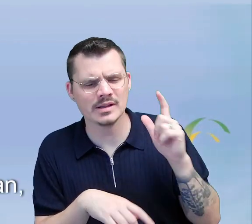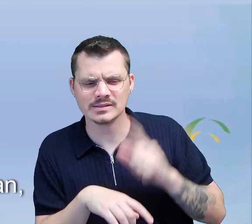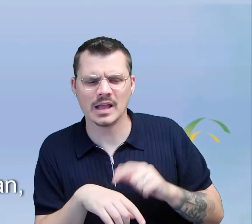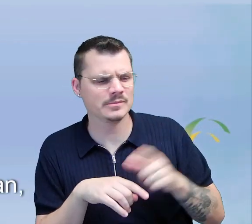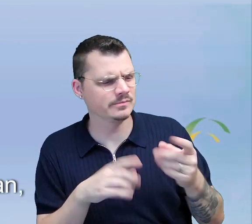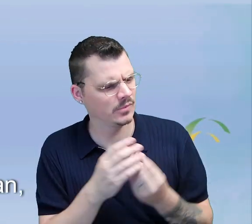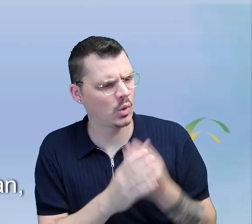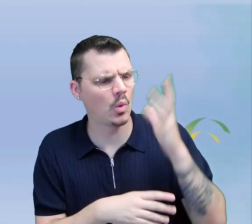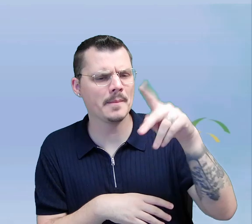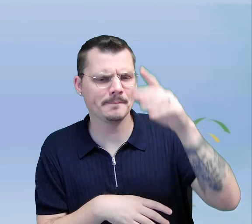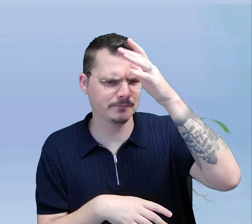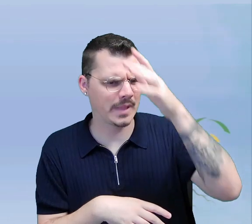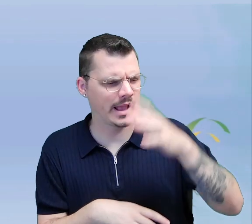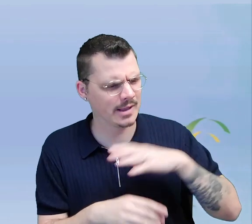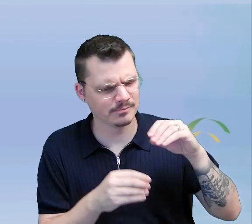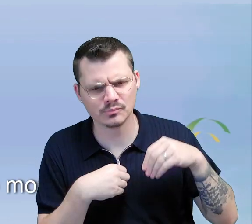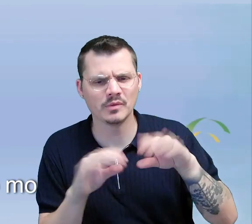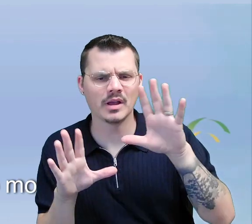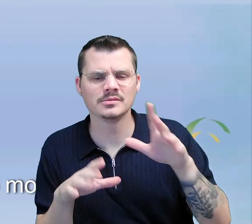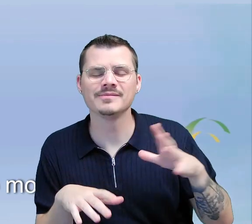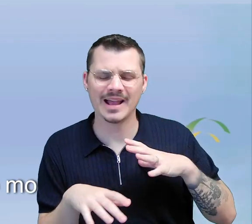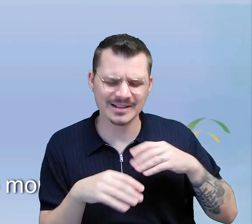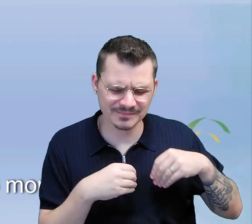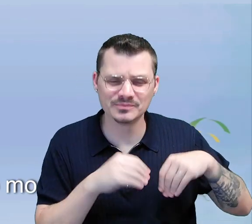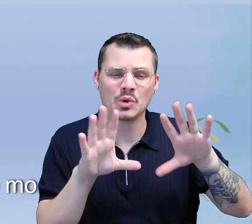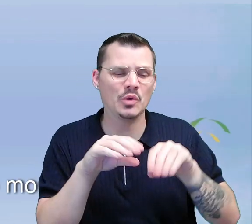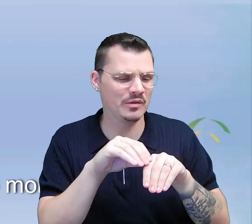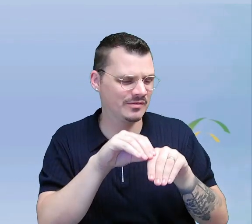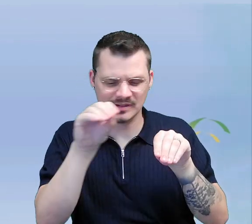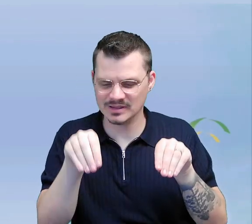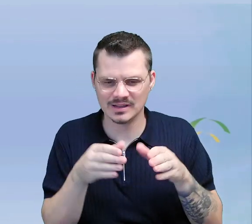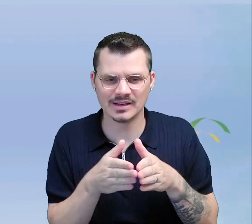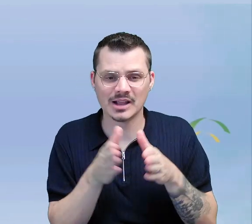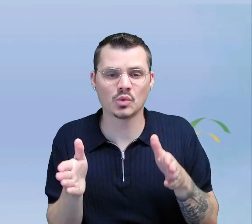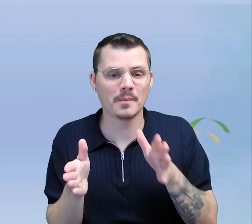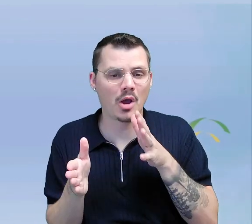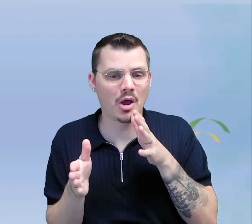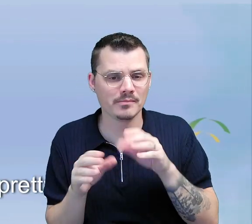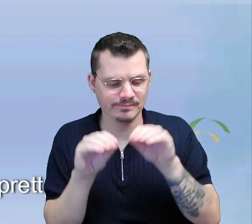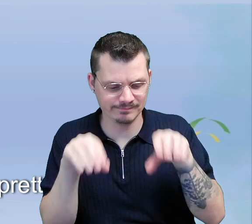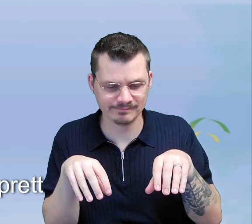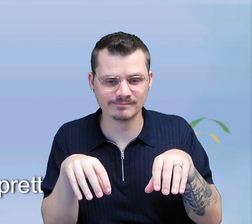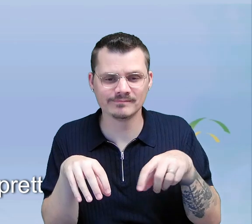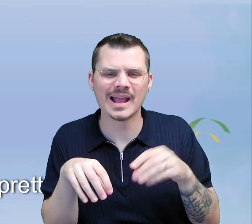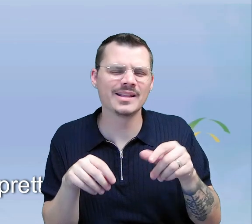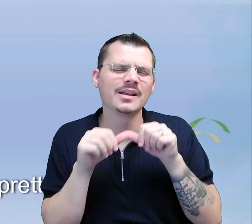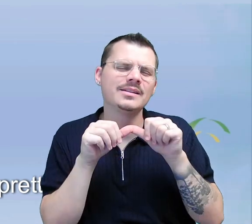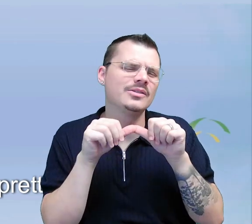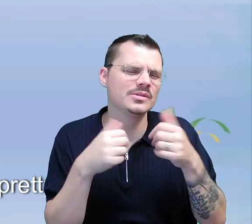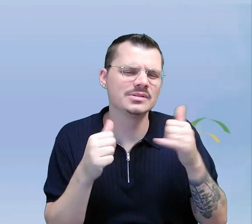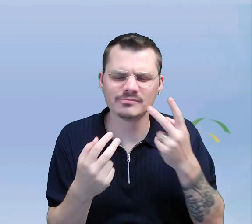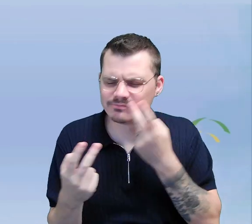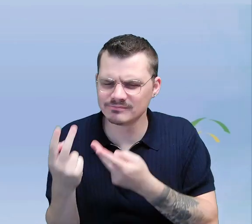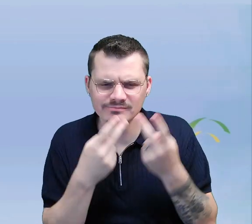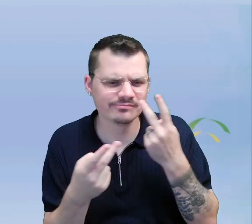time for you to grow up, be a man, move out, live on your own. So he moved to the house next door to Mom. And they continued to see each other